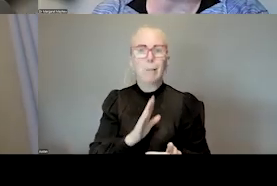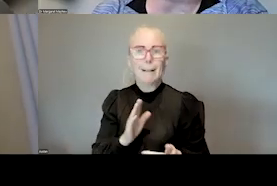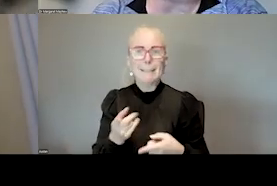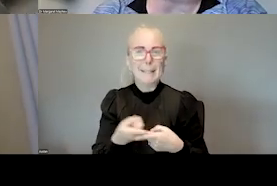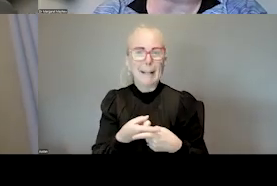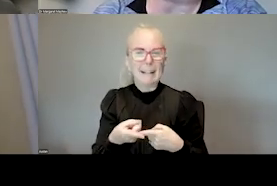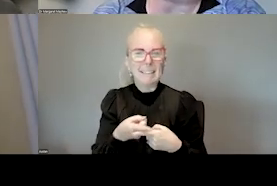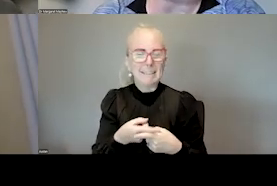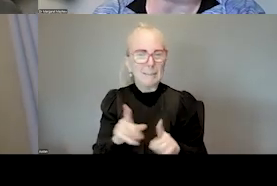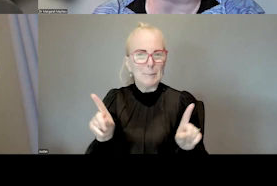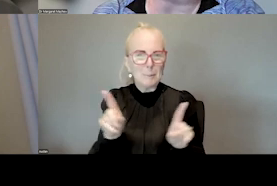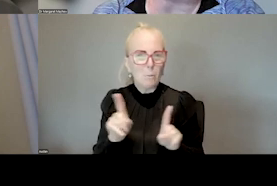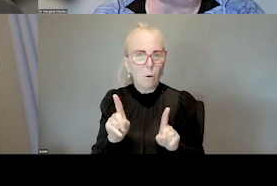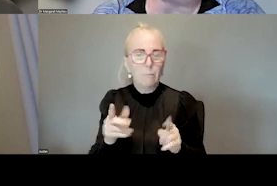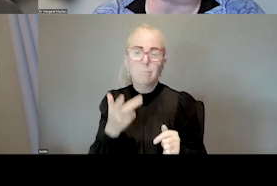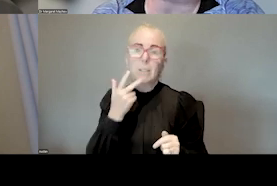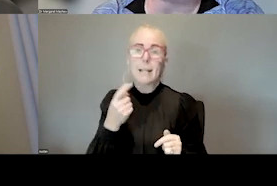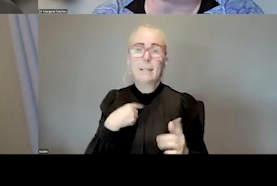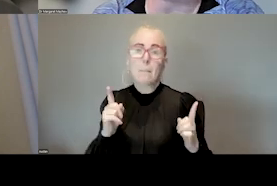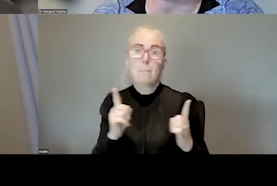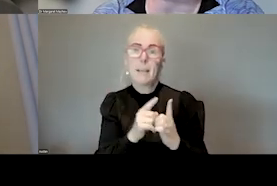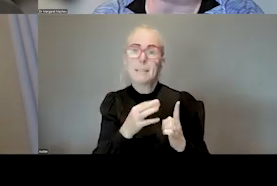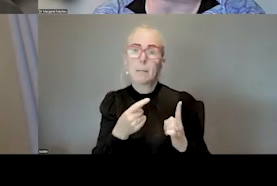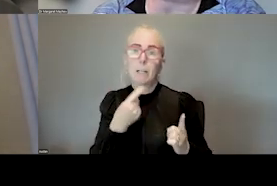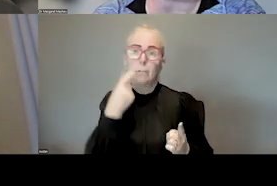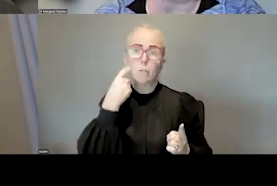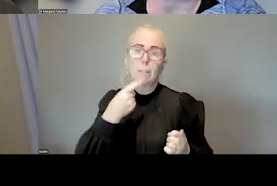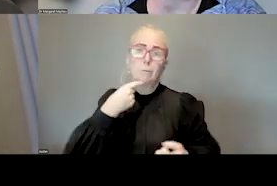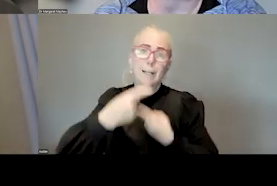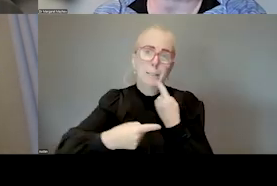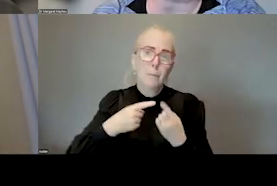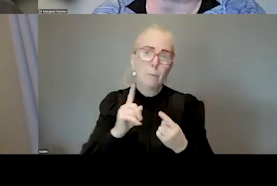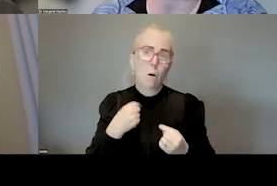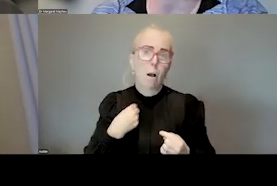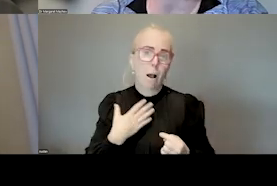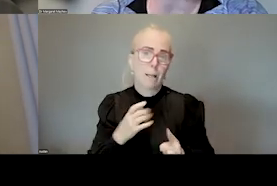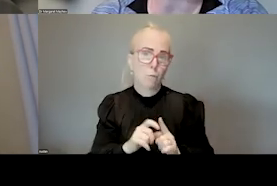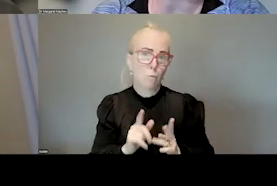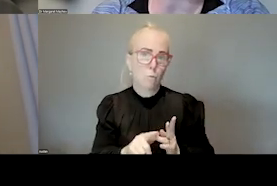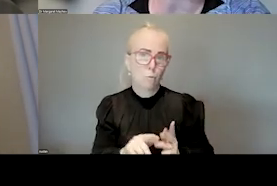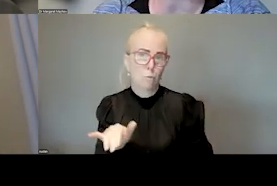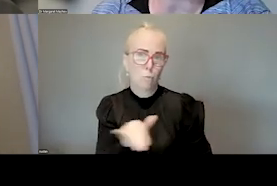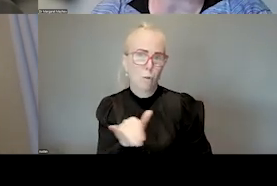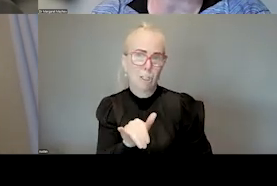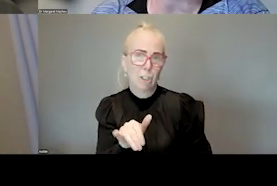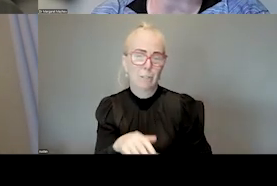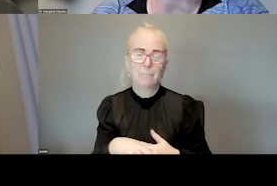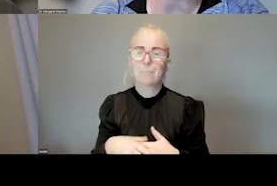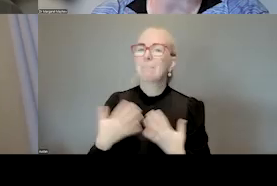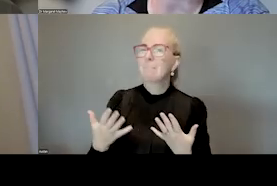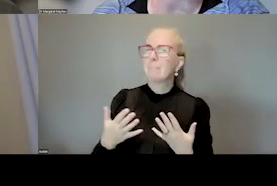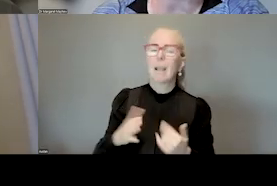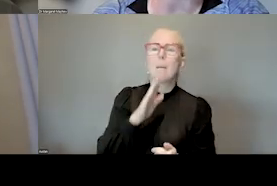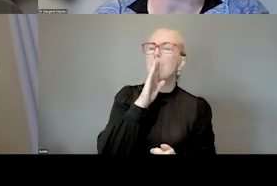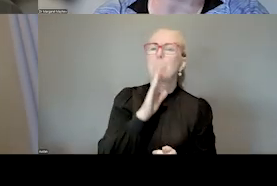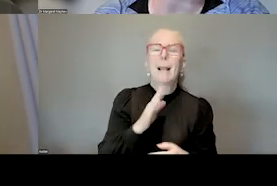meeting someone in a lift in the public, just trying to say what I'm doing and why? Yeah, if you meet someone in public, that's what we want.